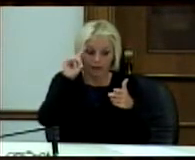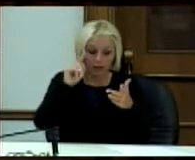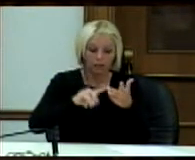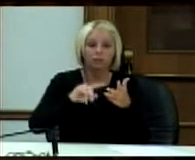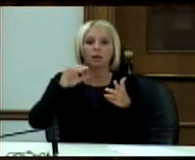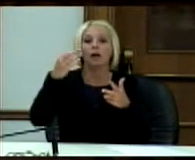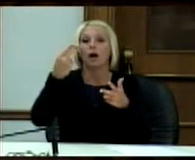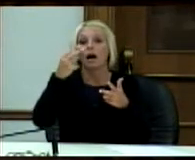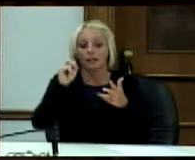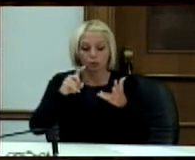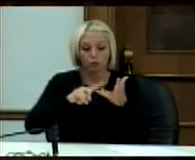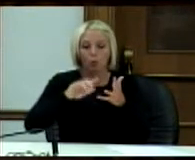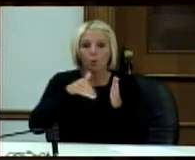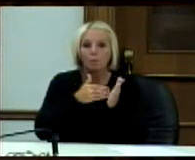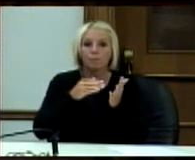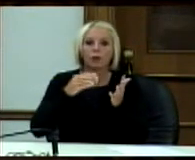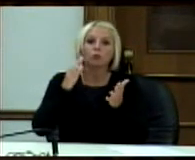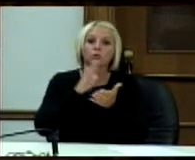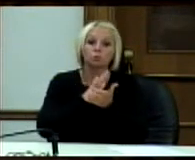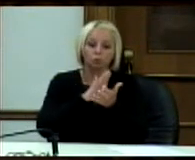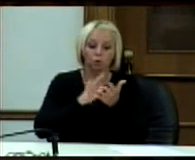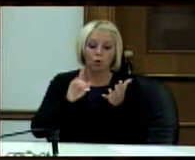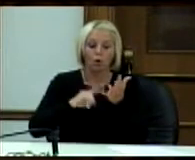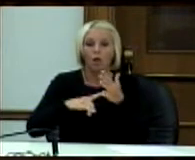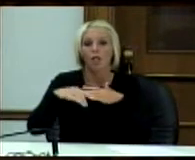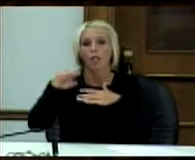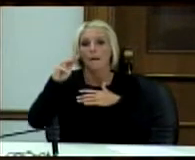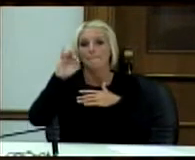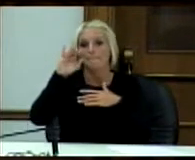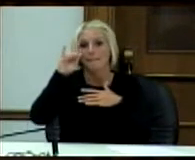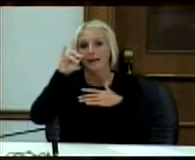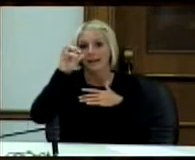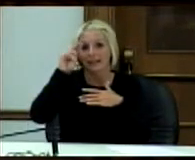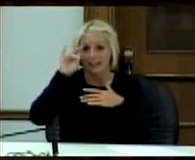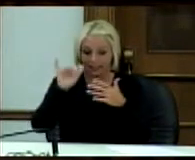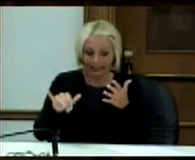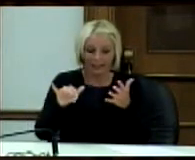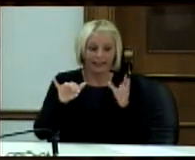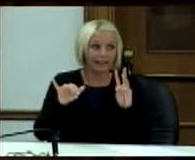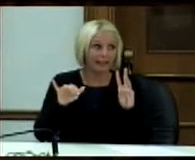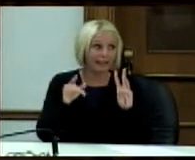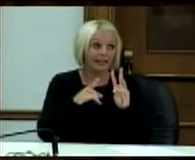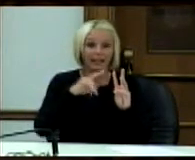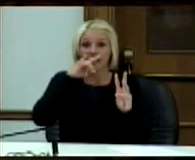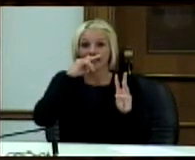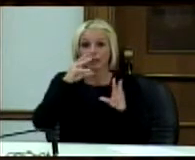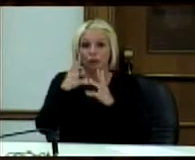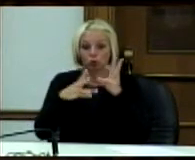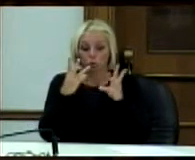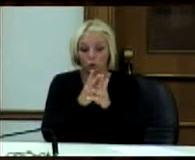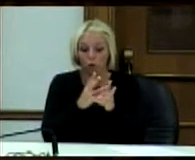Faribault ALC, McKinley Early Childhood Center, Cannon River Education Center, and a Kids World